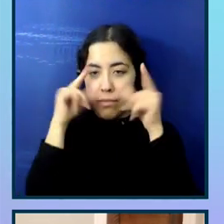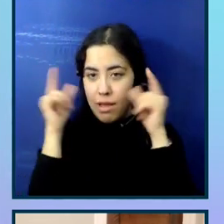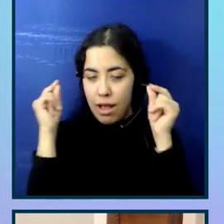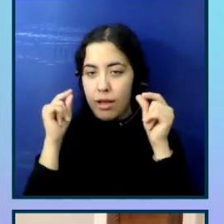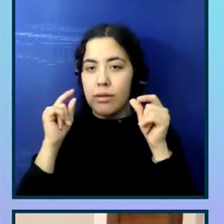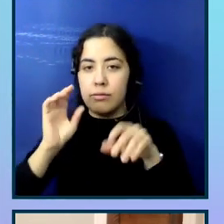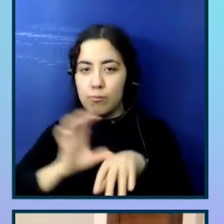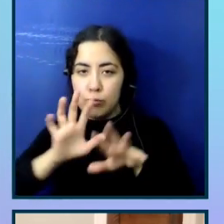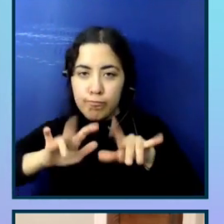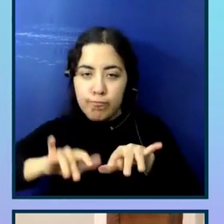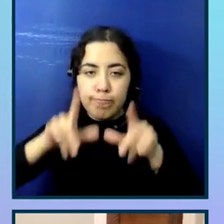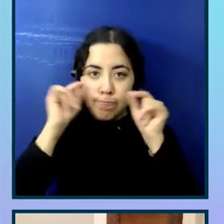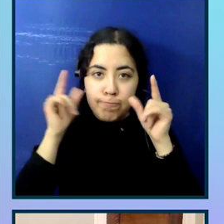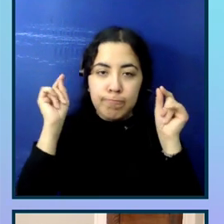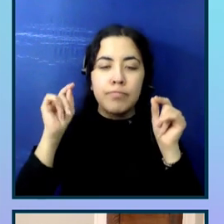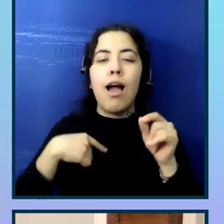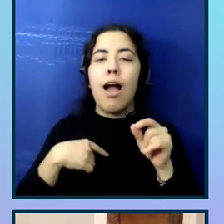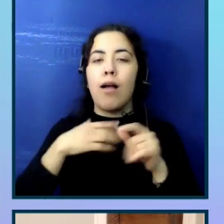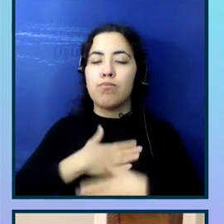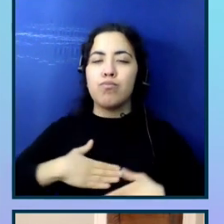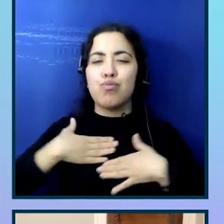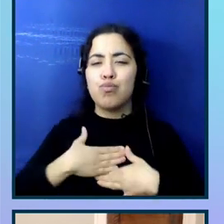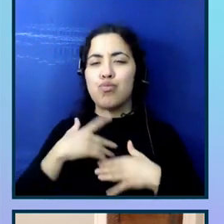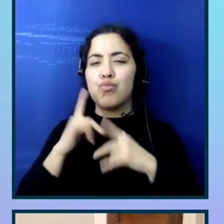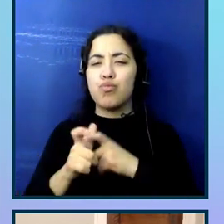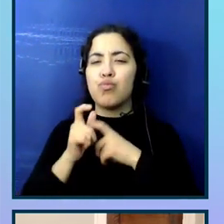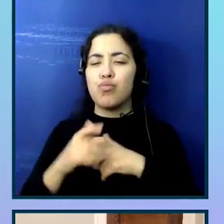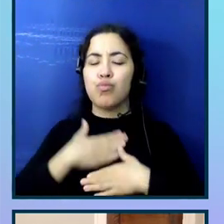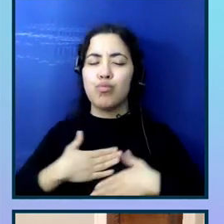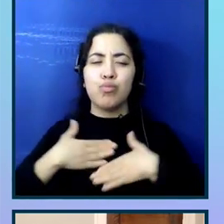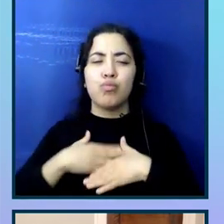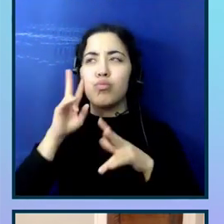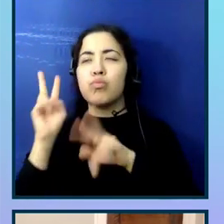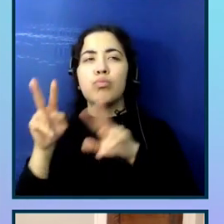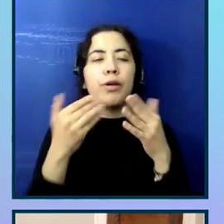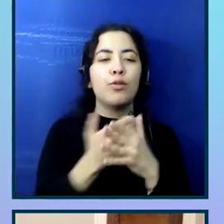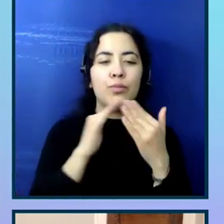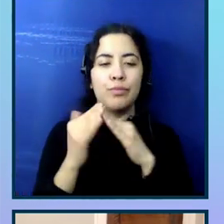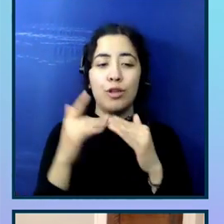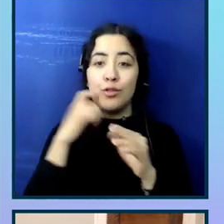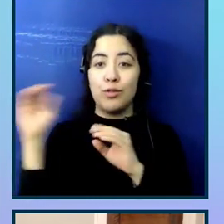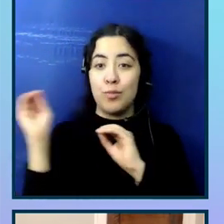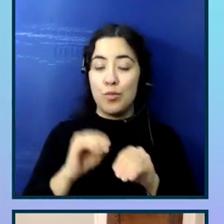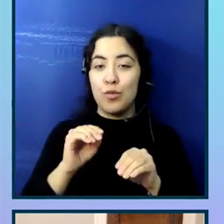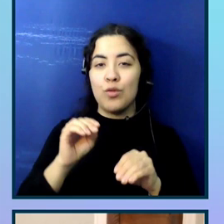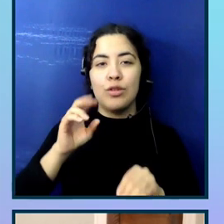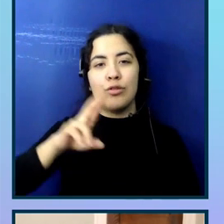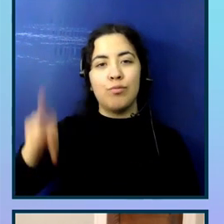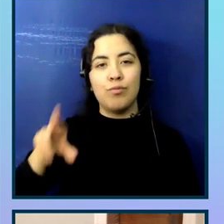computer. I love to run and spend time exploring my new city. I just moved to Rochester, New